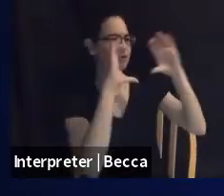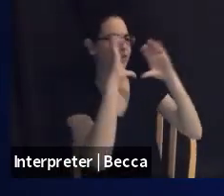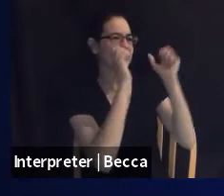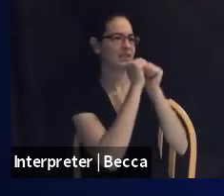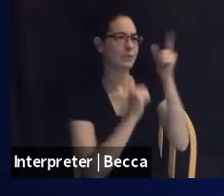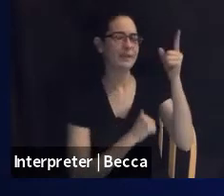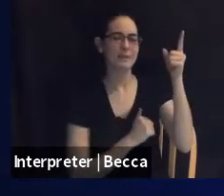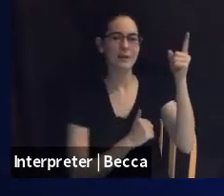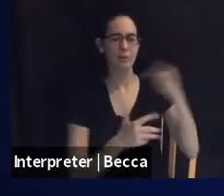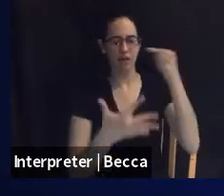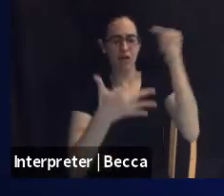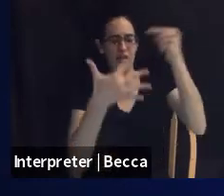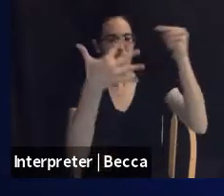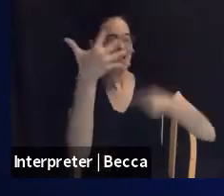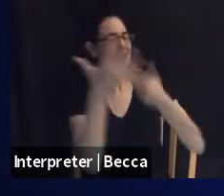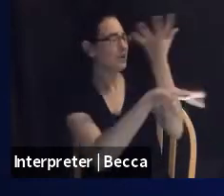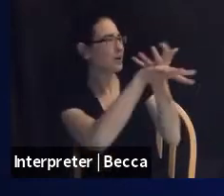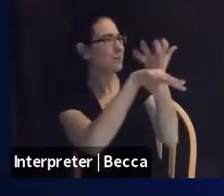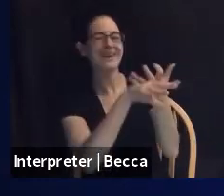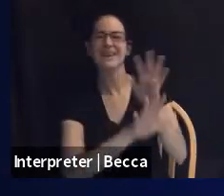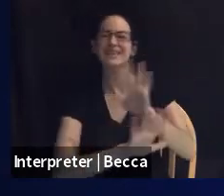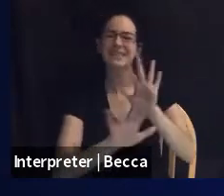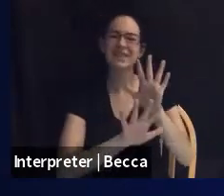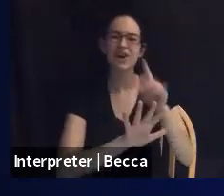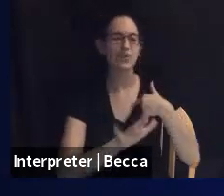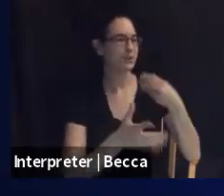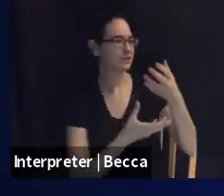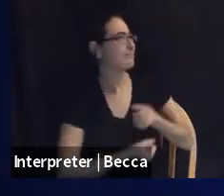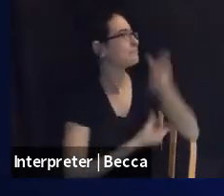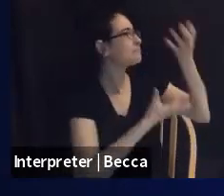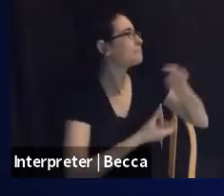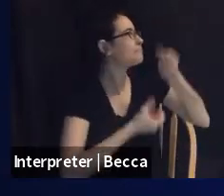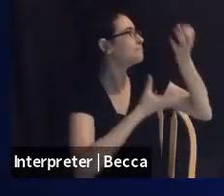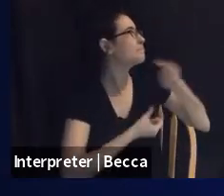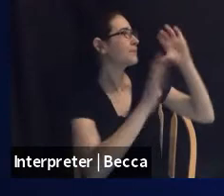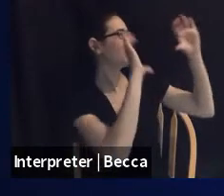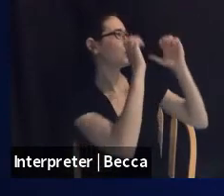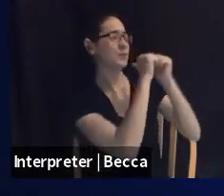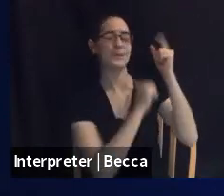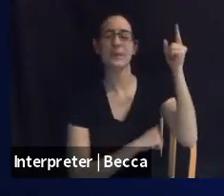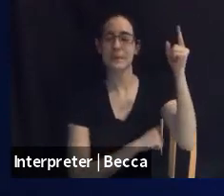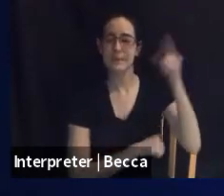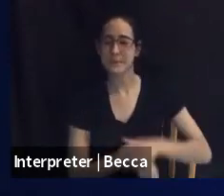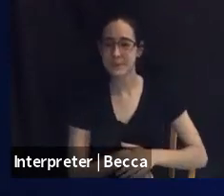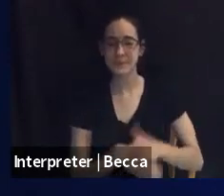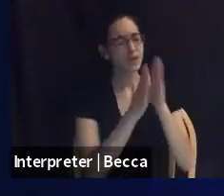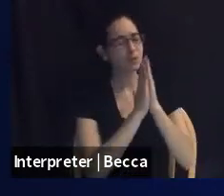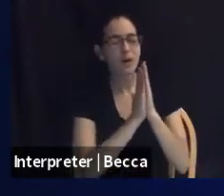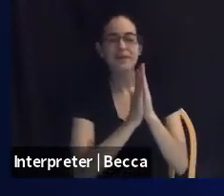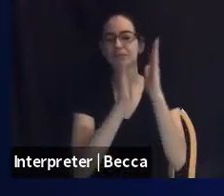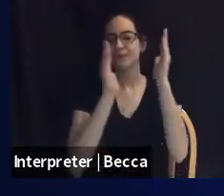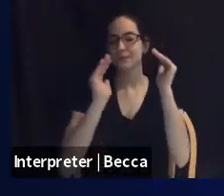something. We're just letting him know what's in the recesses of our heart. Prayer was expected.